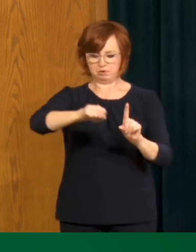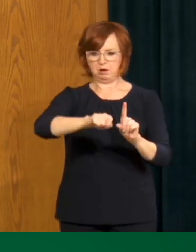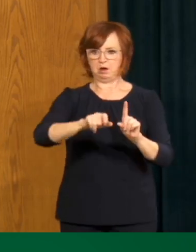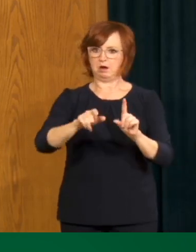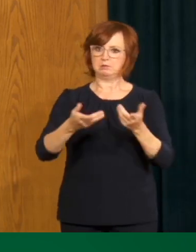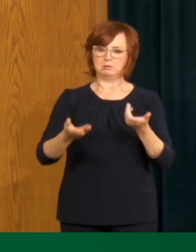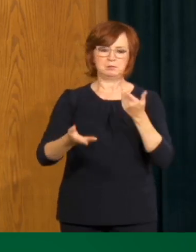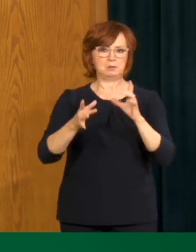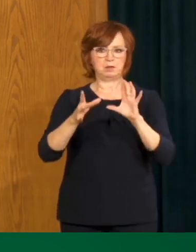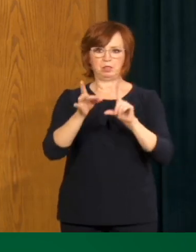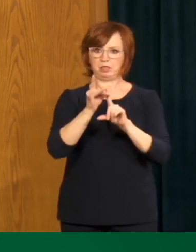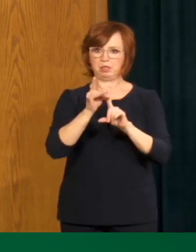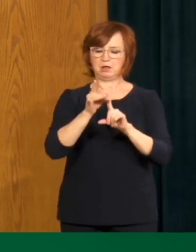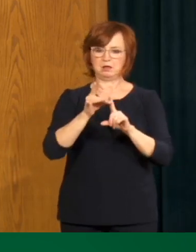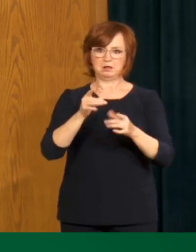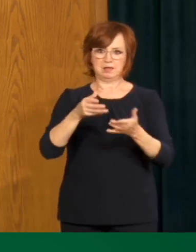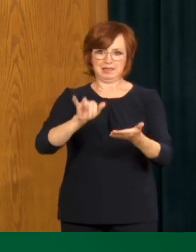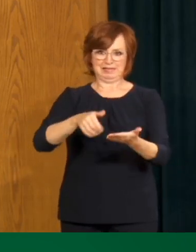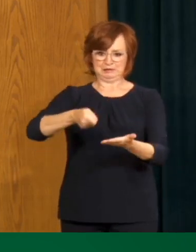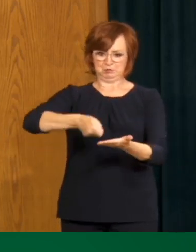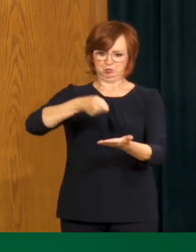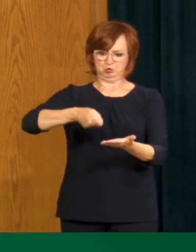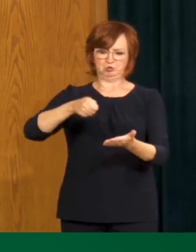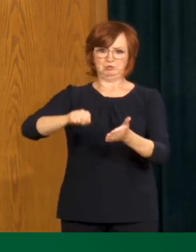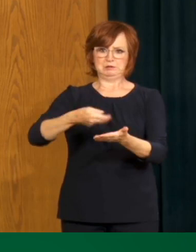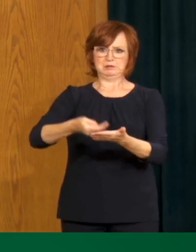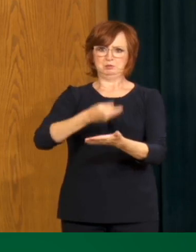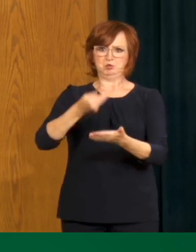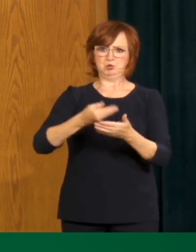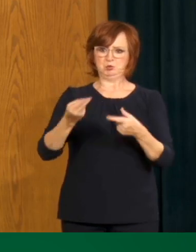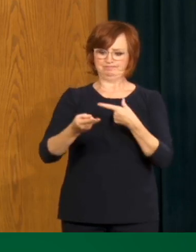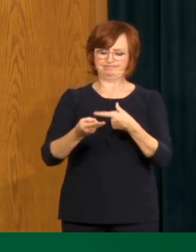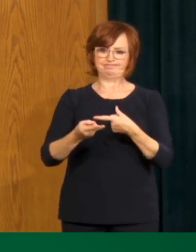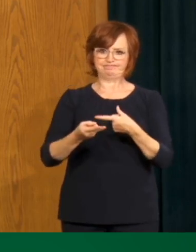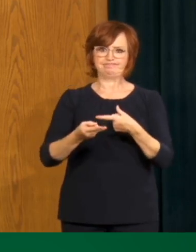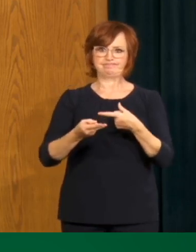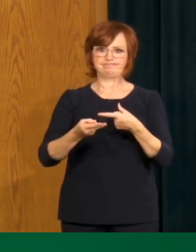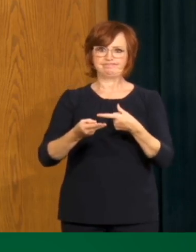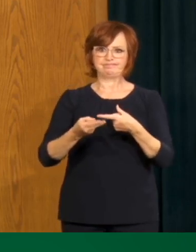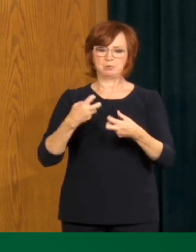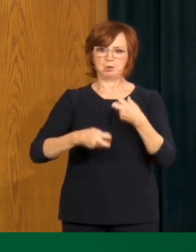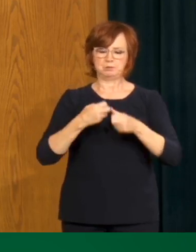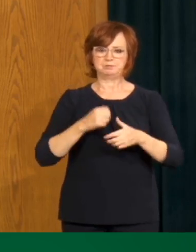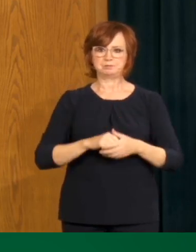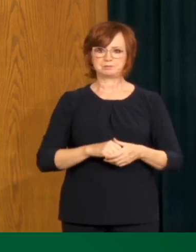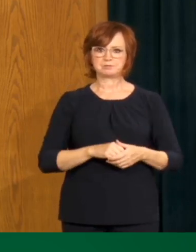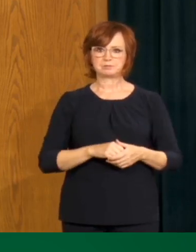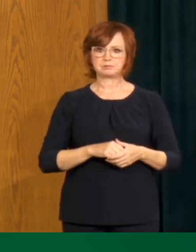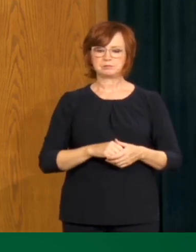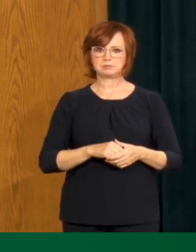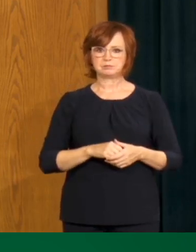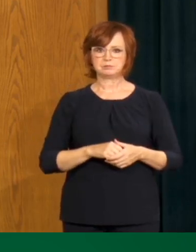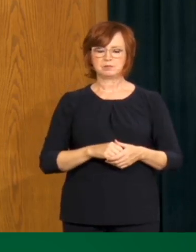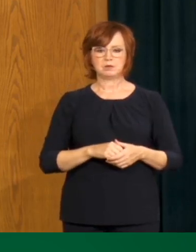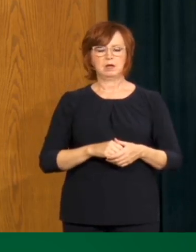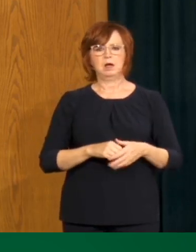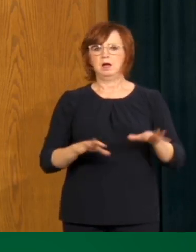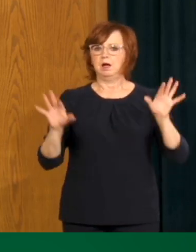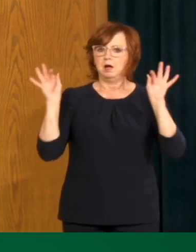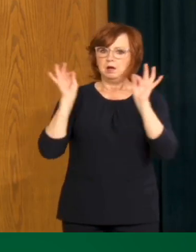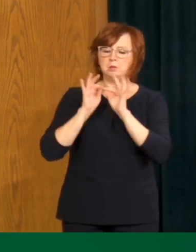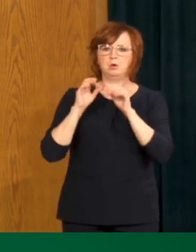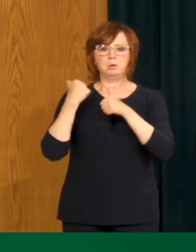in terms of who do we expect or want to come, and who can we say, given the circumstances, maybe join